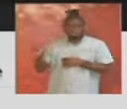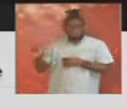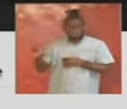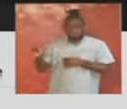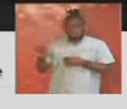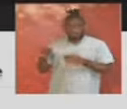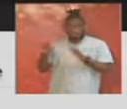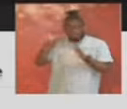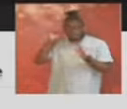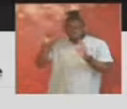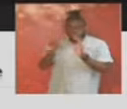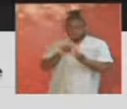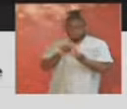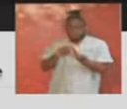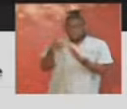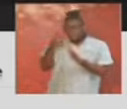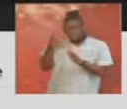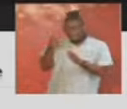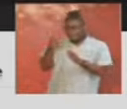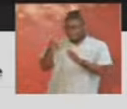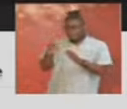second slide. Back.